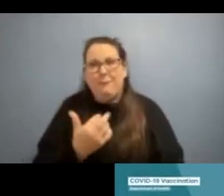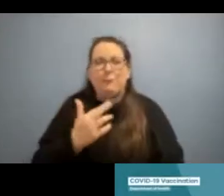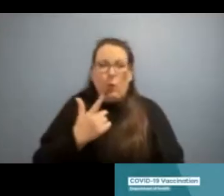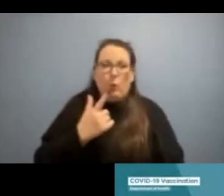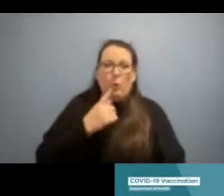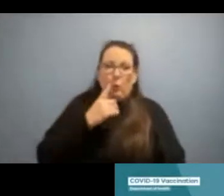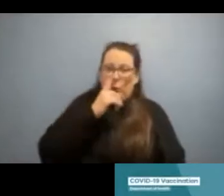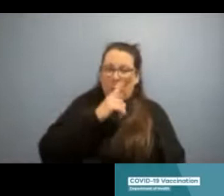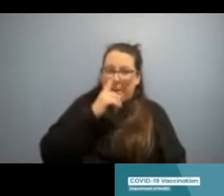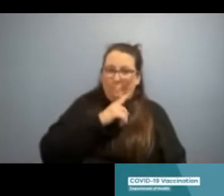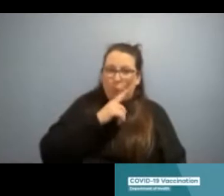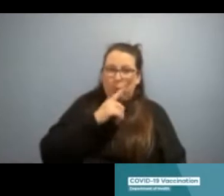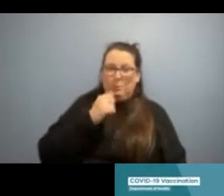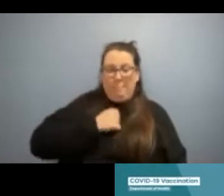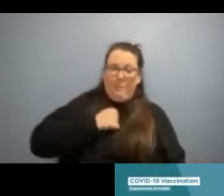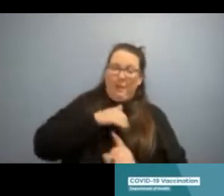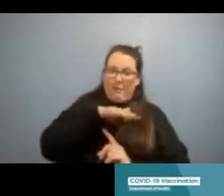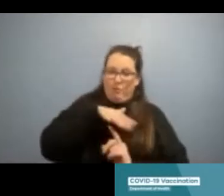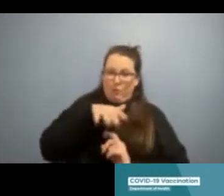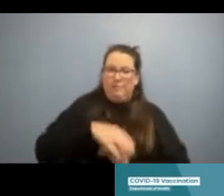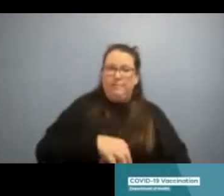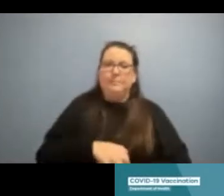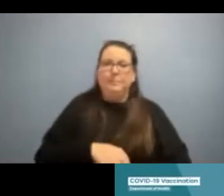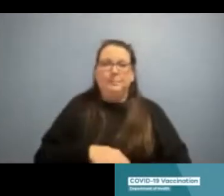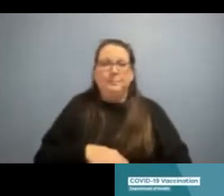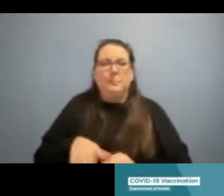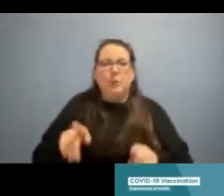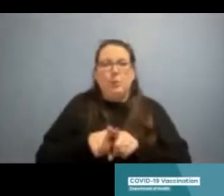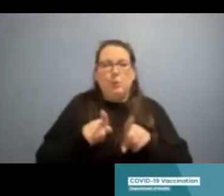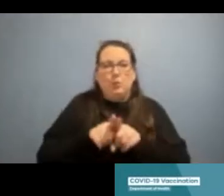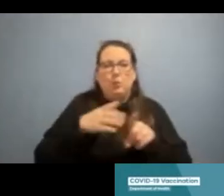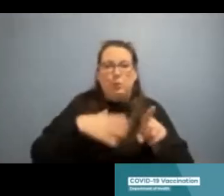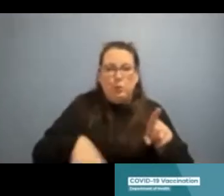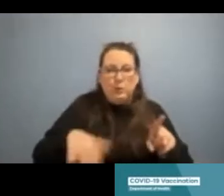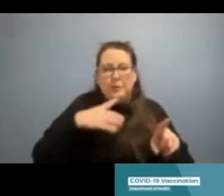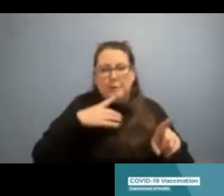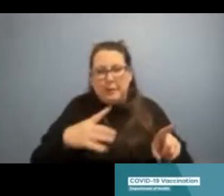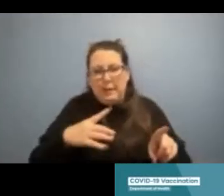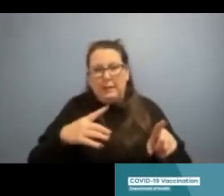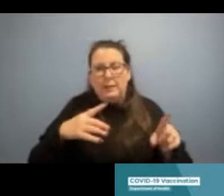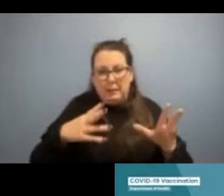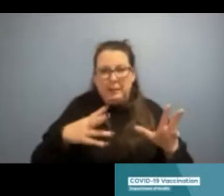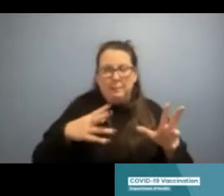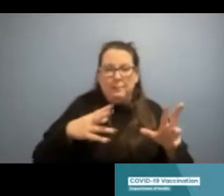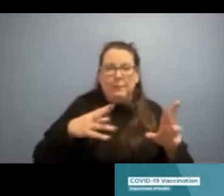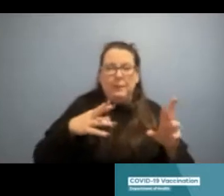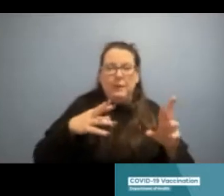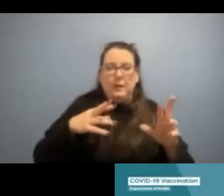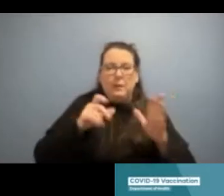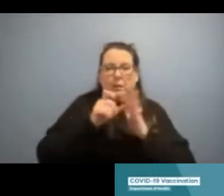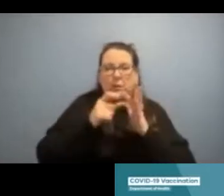the member for Broadmeadows. Also want to give a sense of hope for the future. Don Tidbury's there,